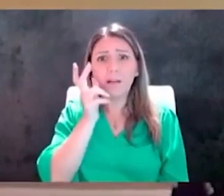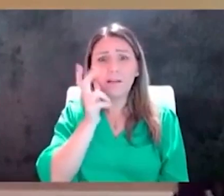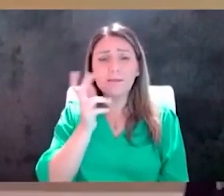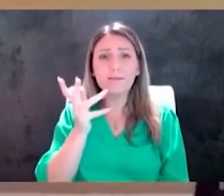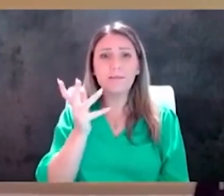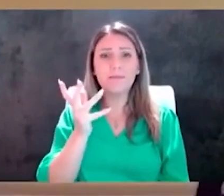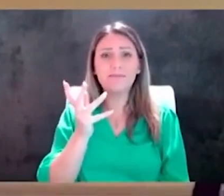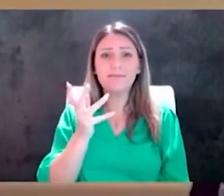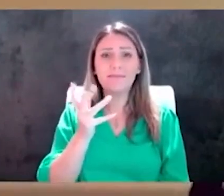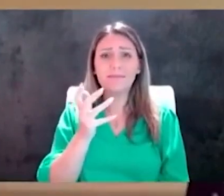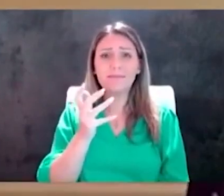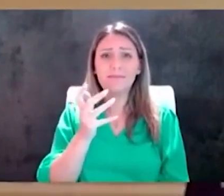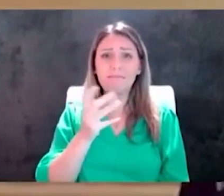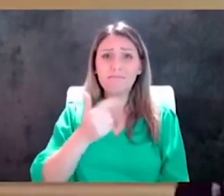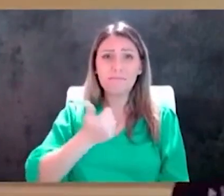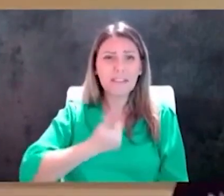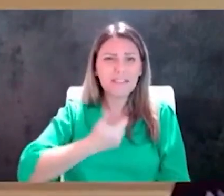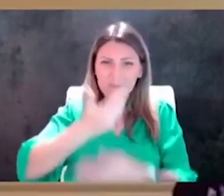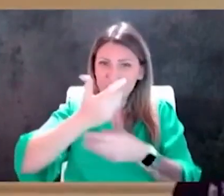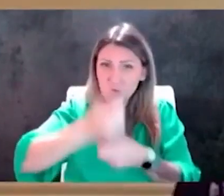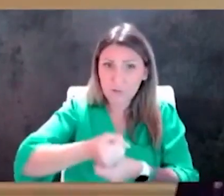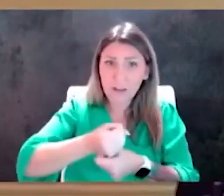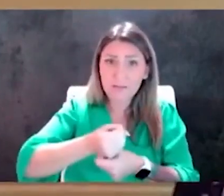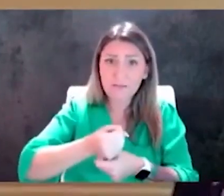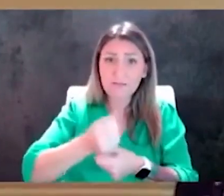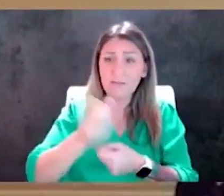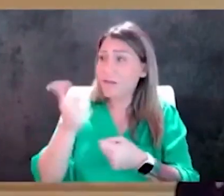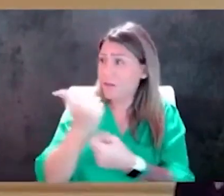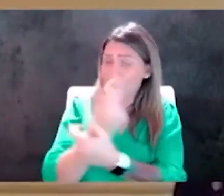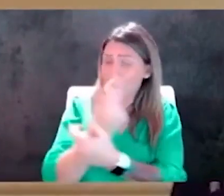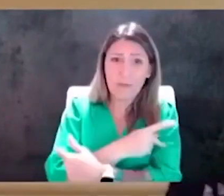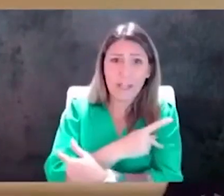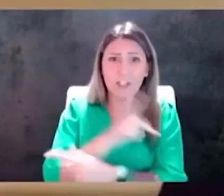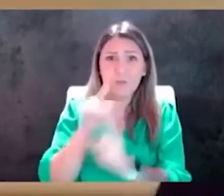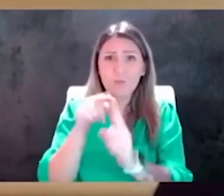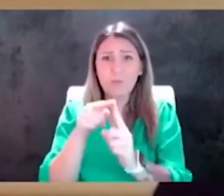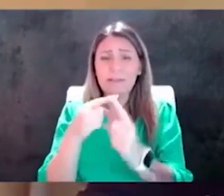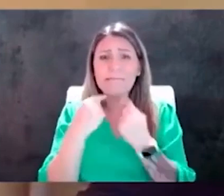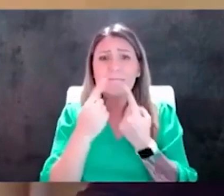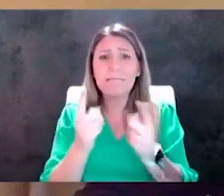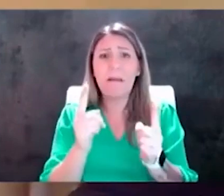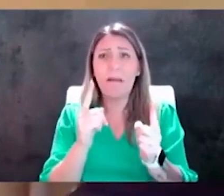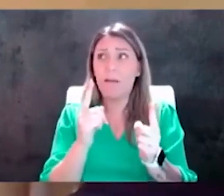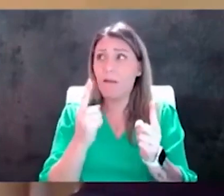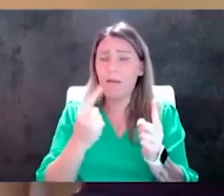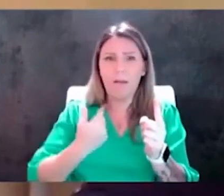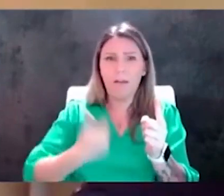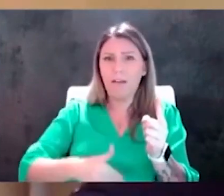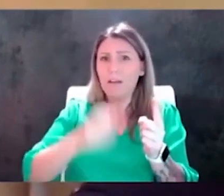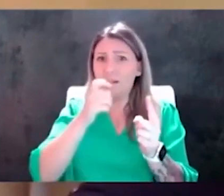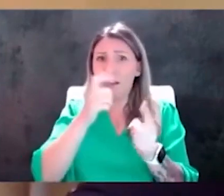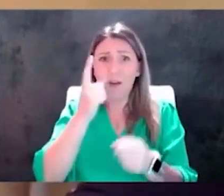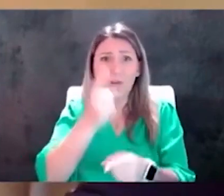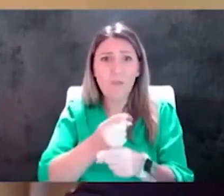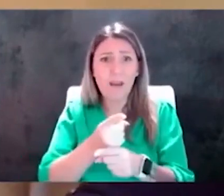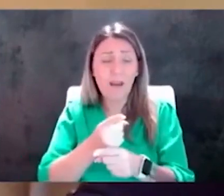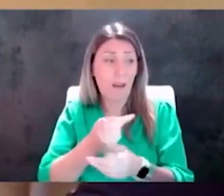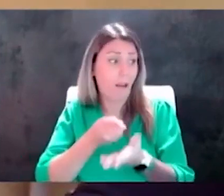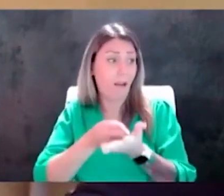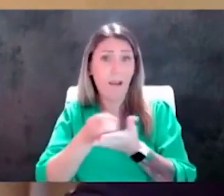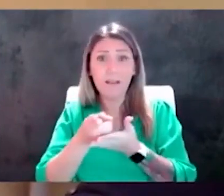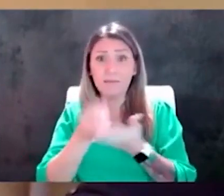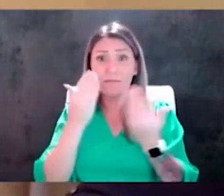trusting me and the other long haul patients when we're telling you that something's not right. And honestly, I don't even know if they